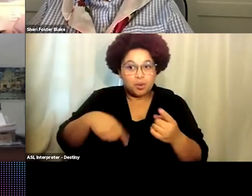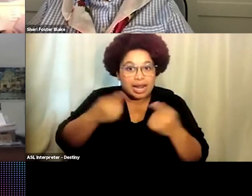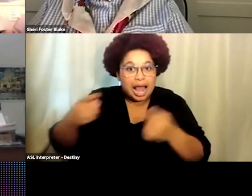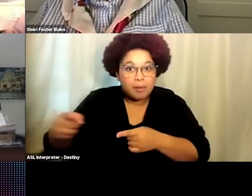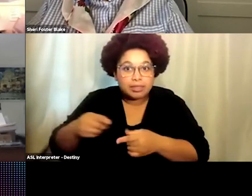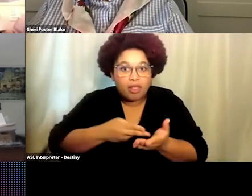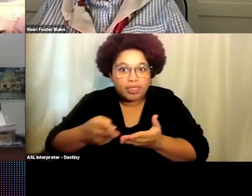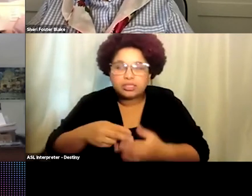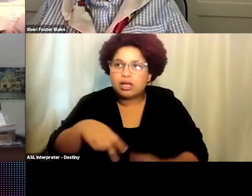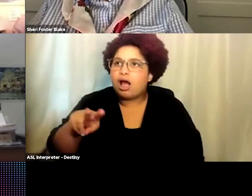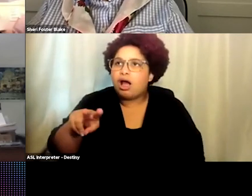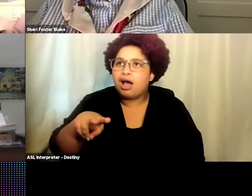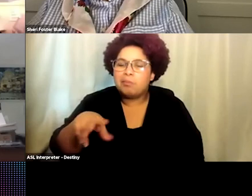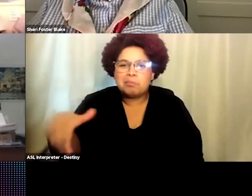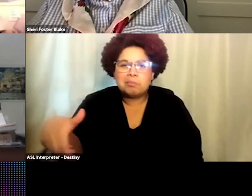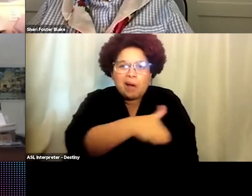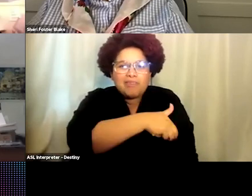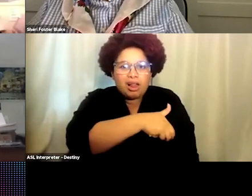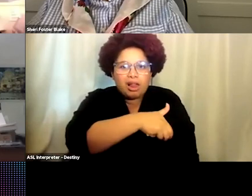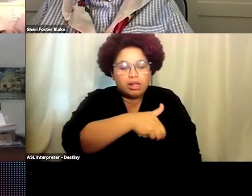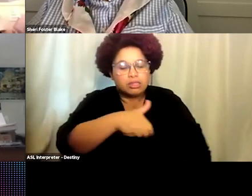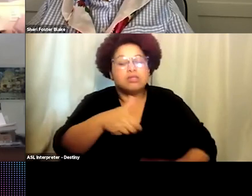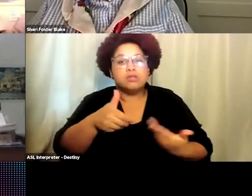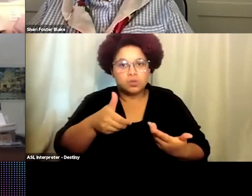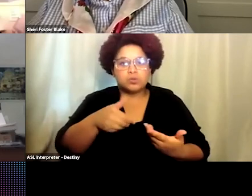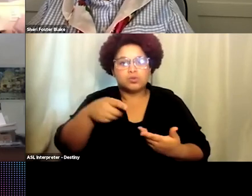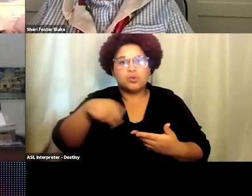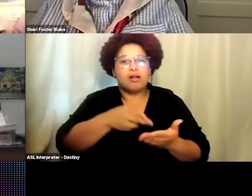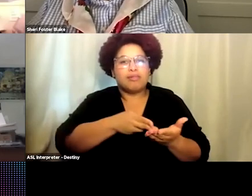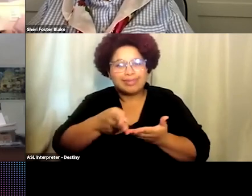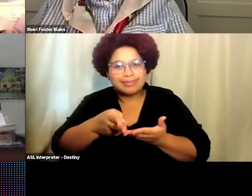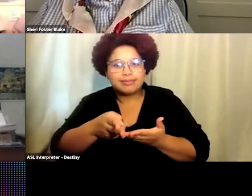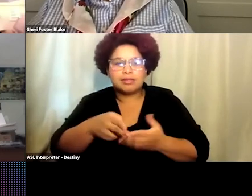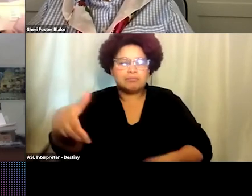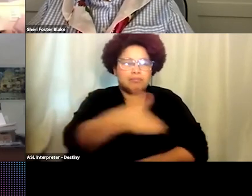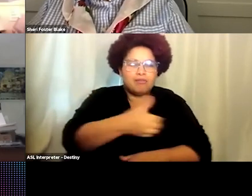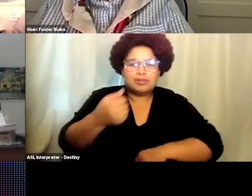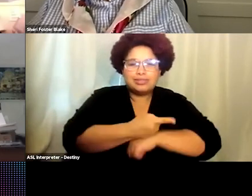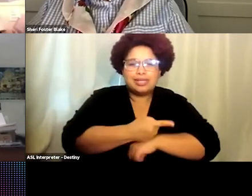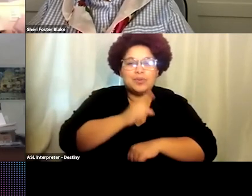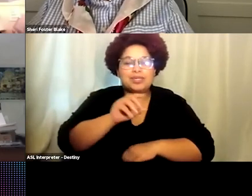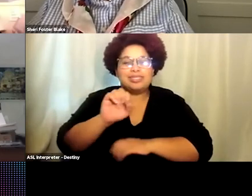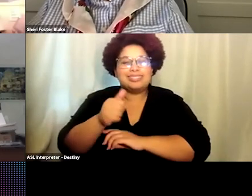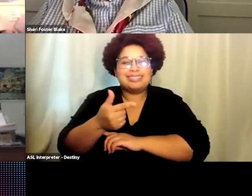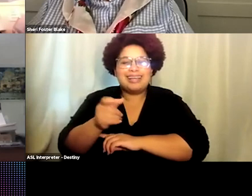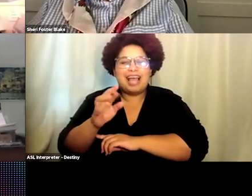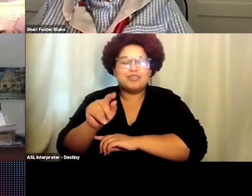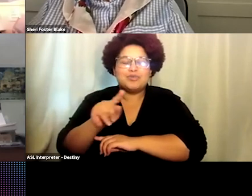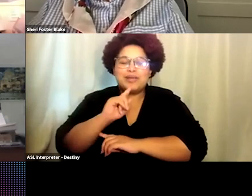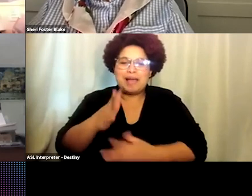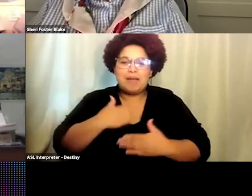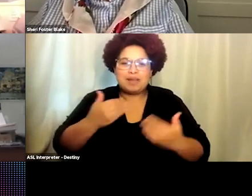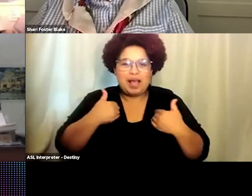it is truly powerful. And you guys really were so authentic and powerful today that SAG-AFTRA is so lucky to have you. And people